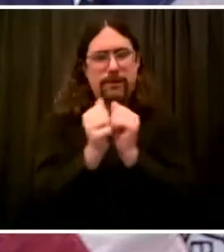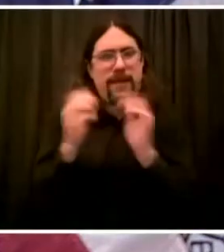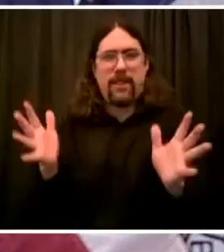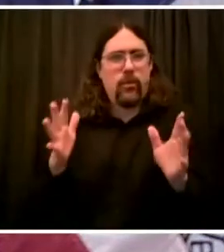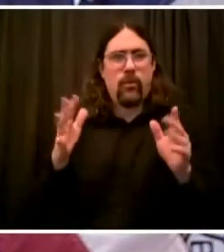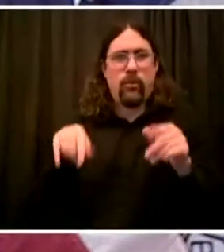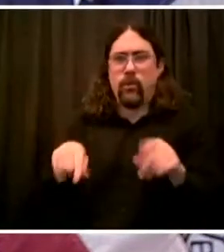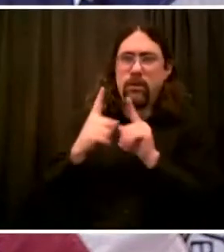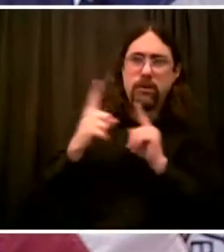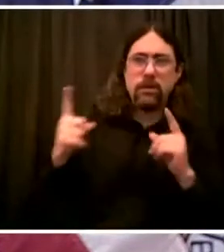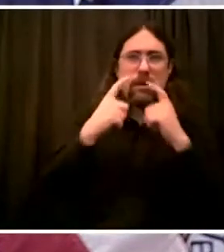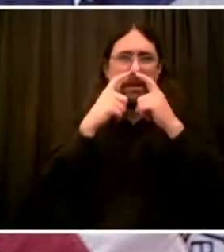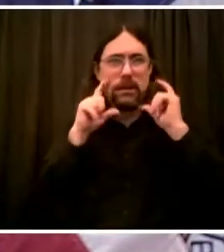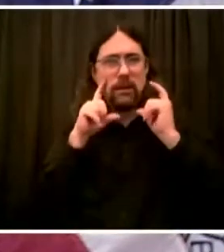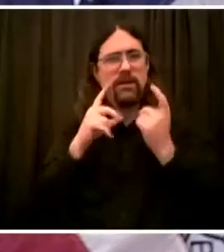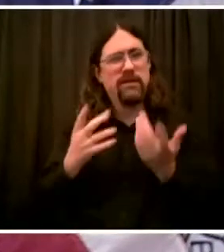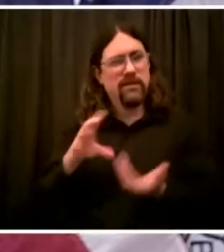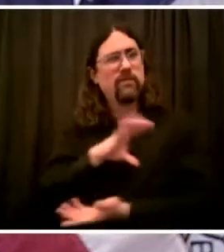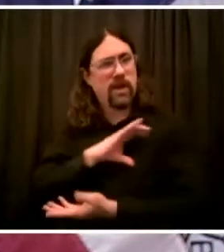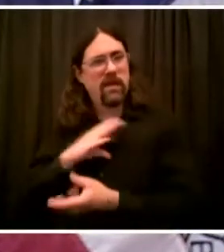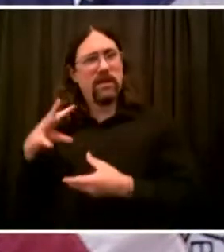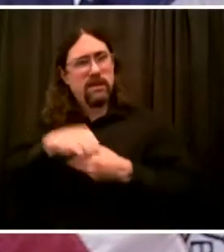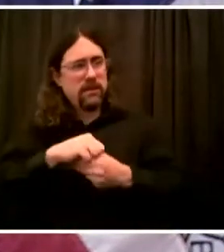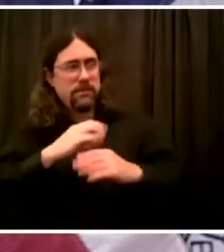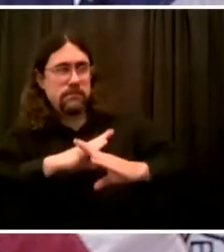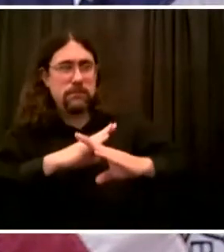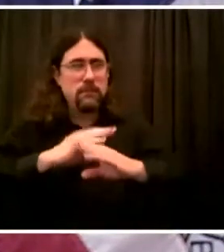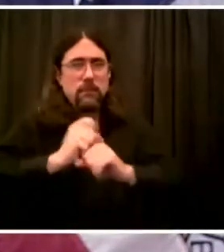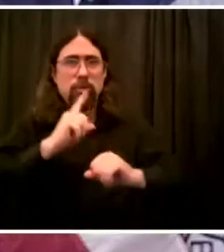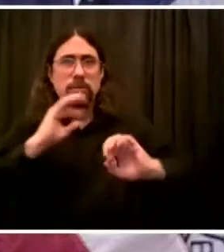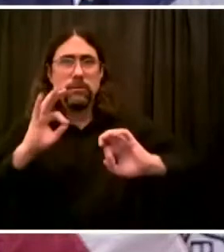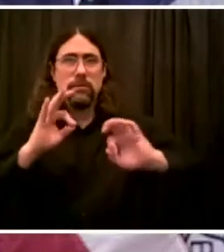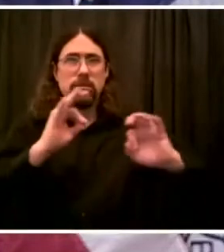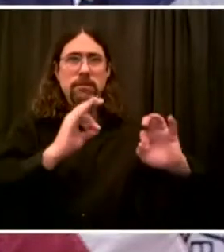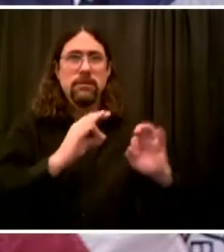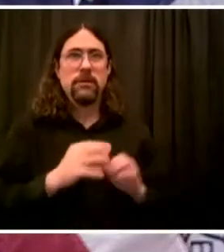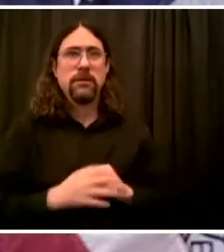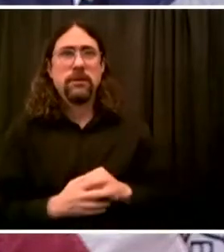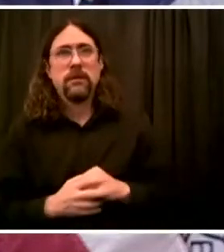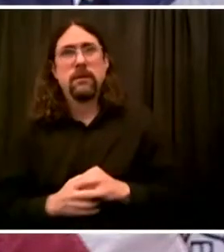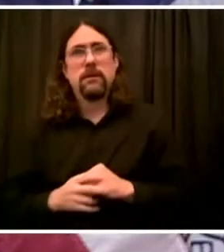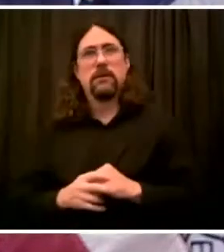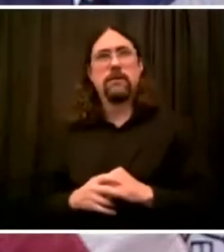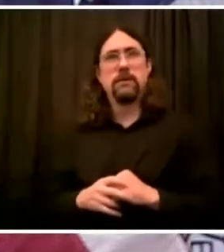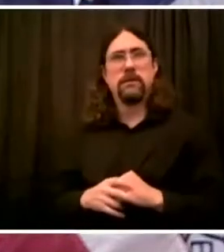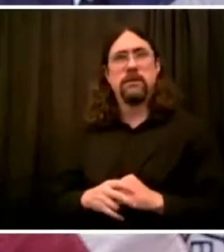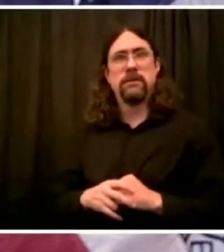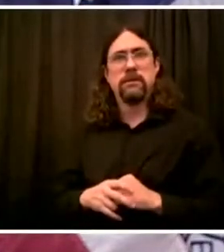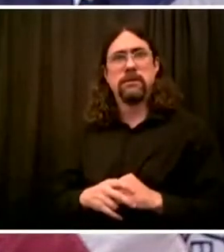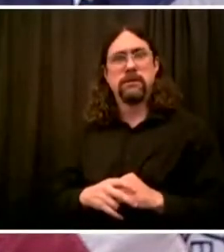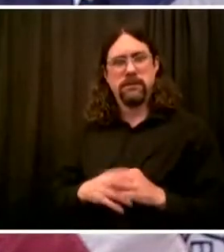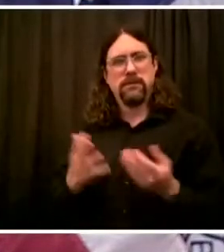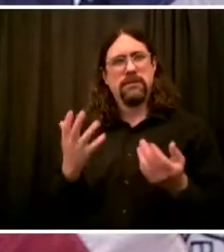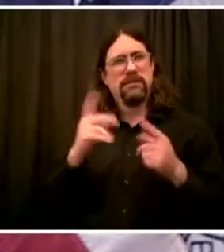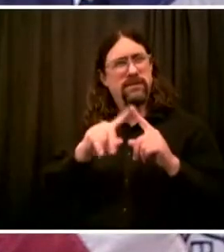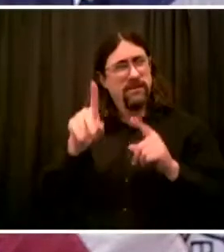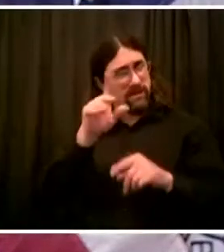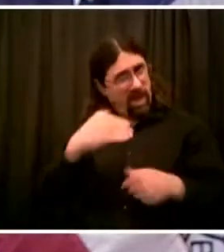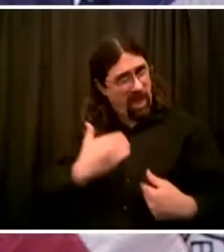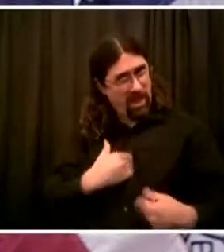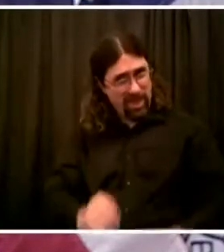up each day. We're trying to figure out better approaches, better ways to figure out how to train